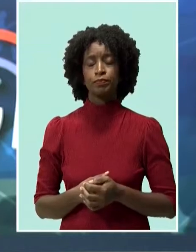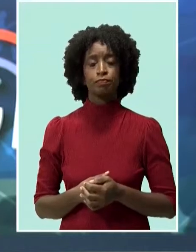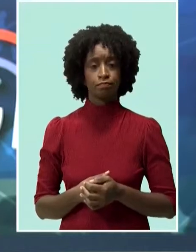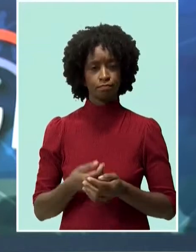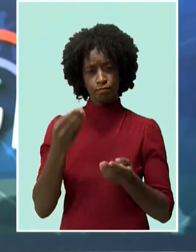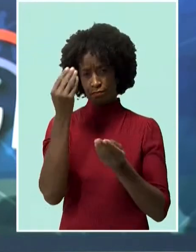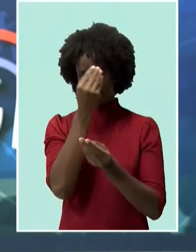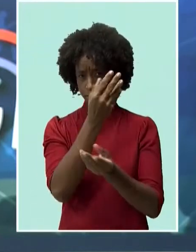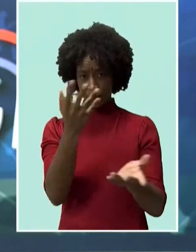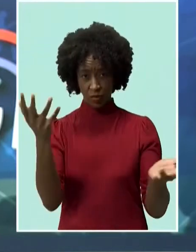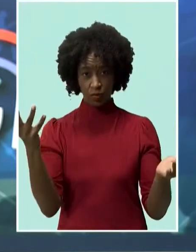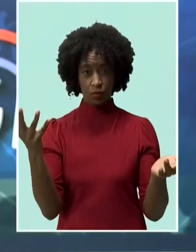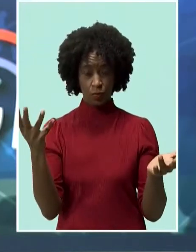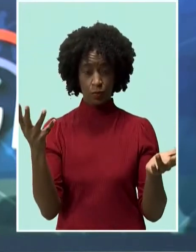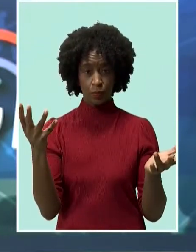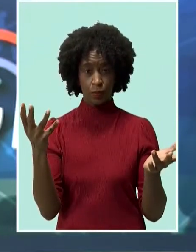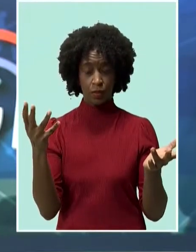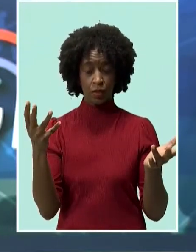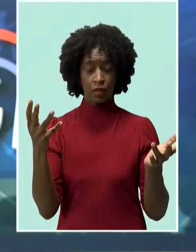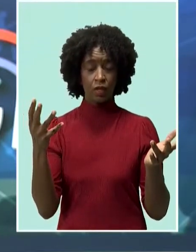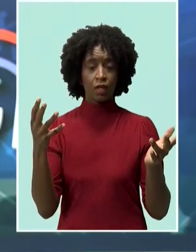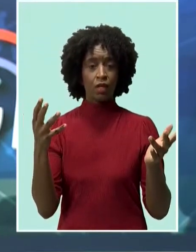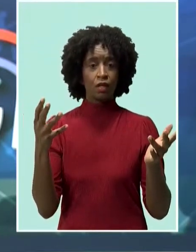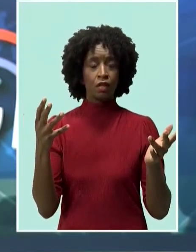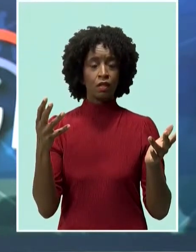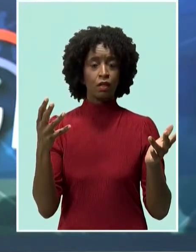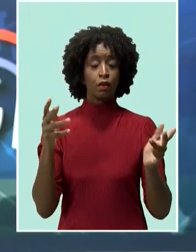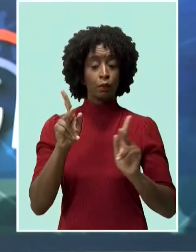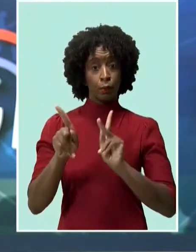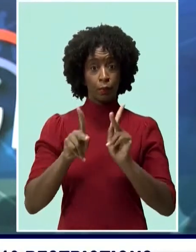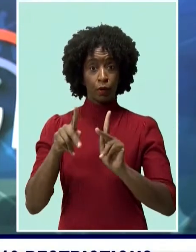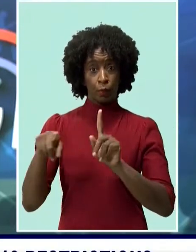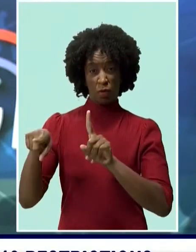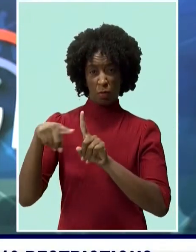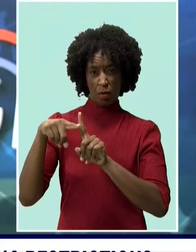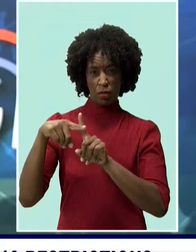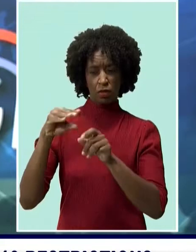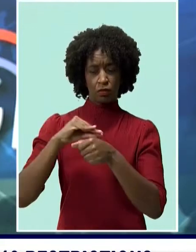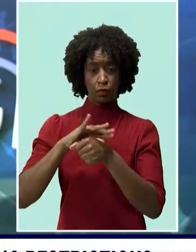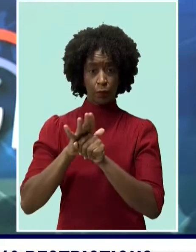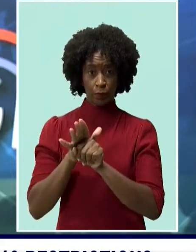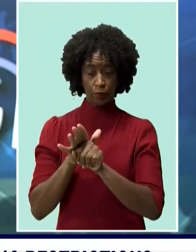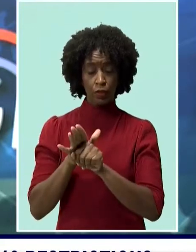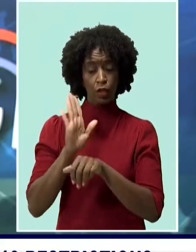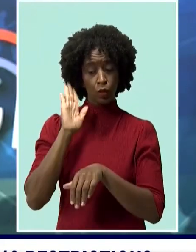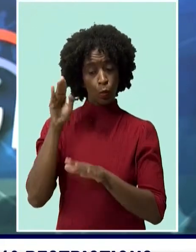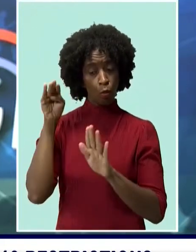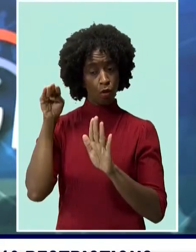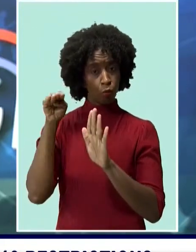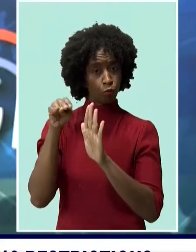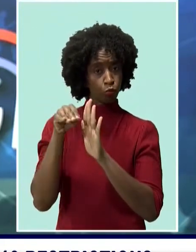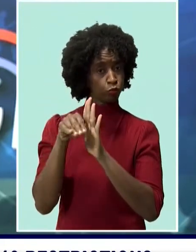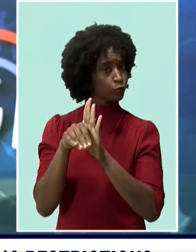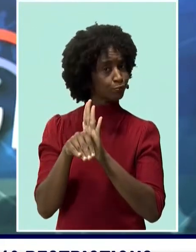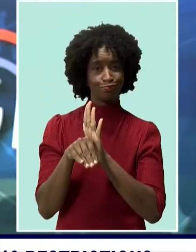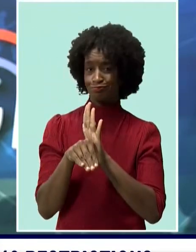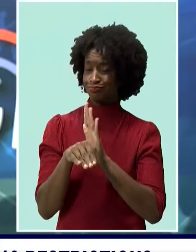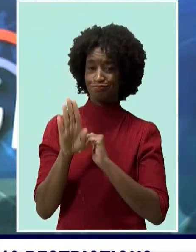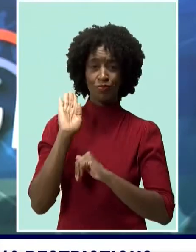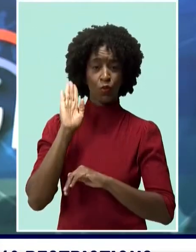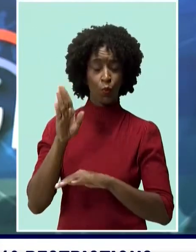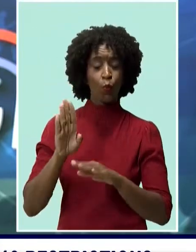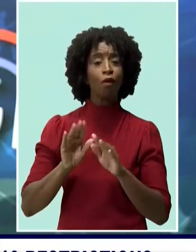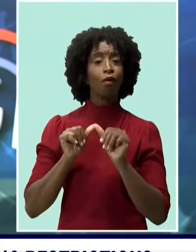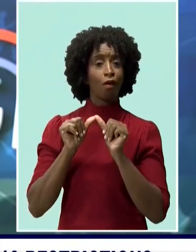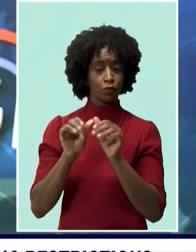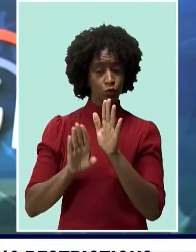should not expect a leveling out of current COVID-19 numbers for another month. This is the view of epidemiologist with the